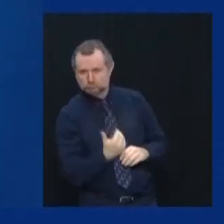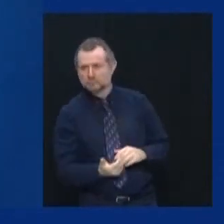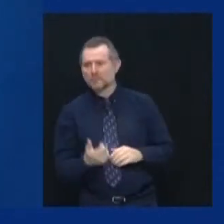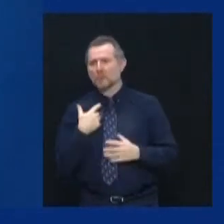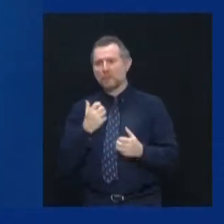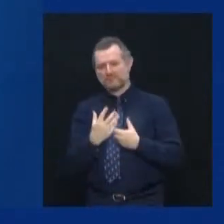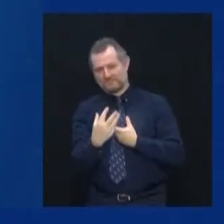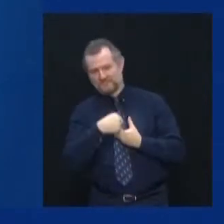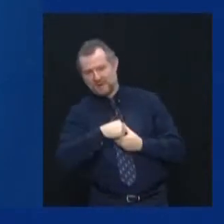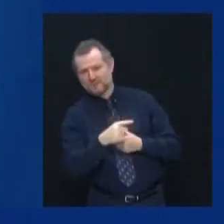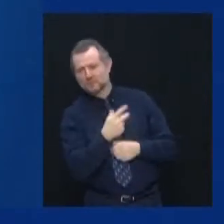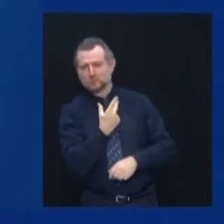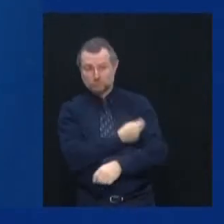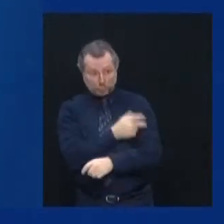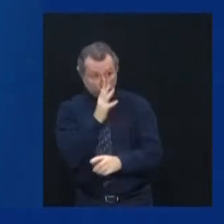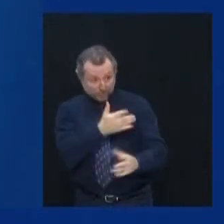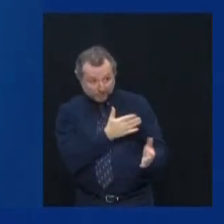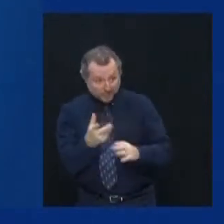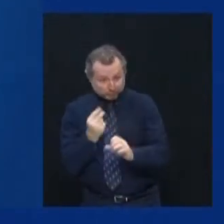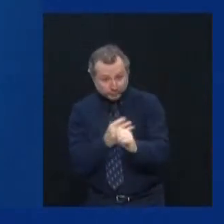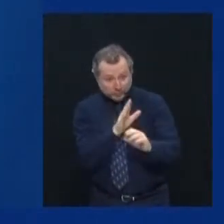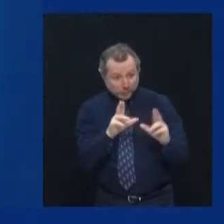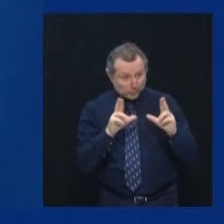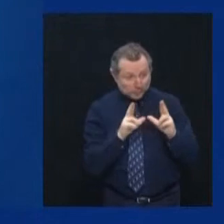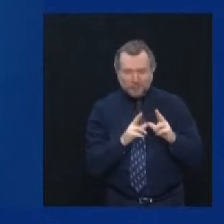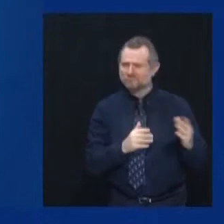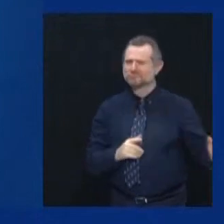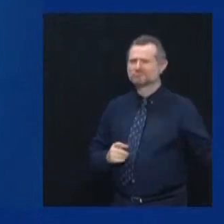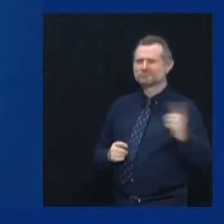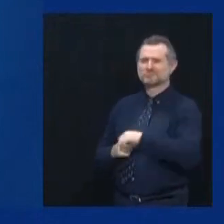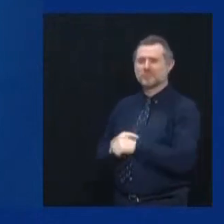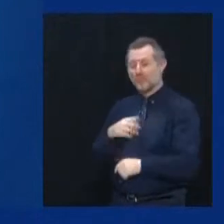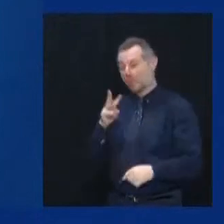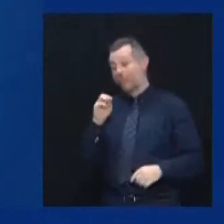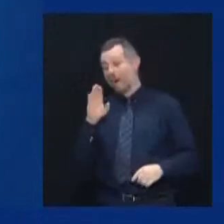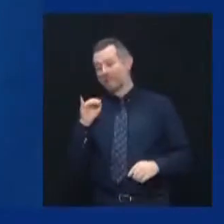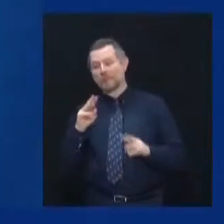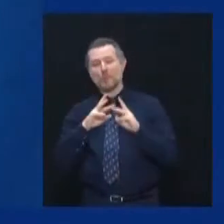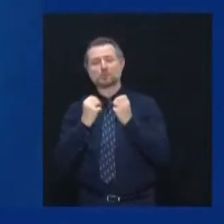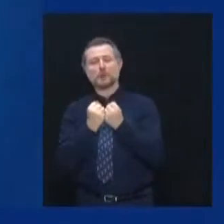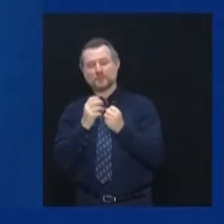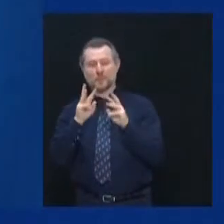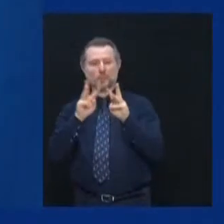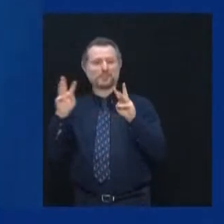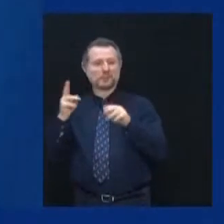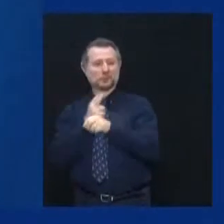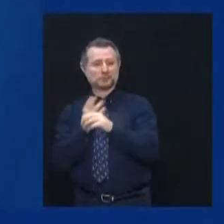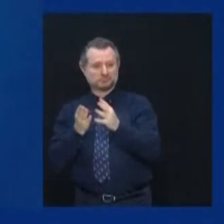administration themselves. The webinar will be for you, and that will be on Monday.